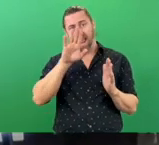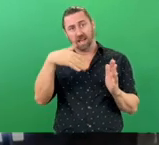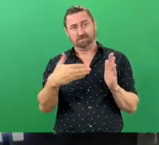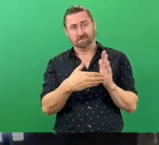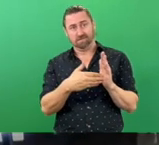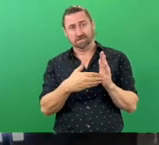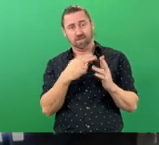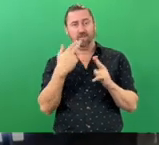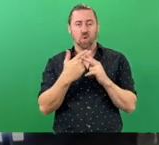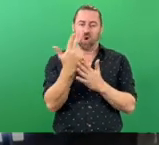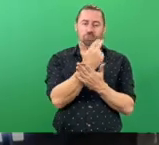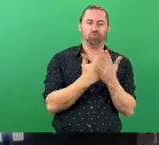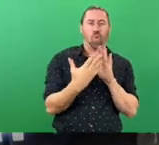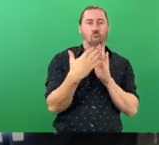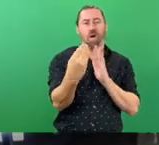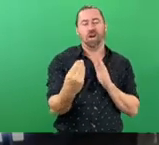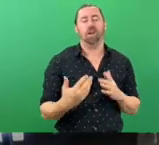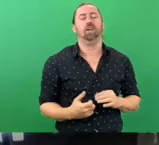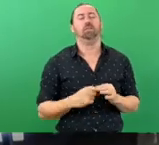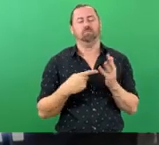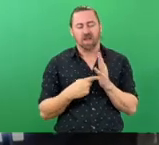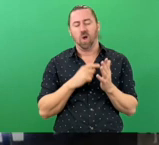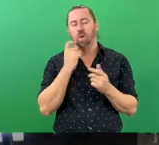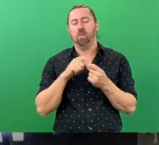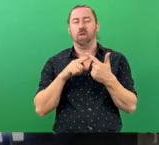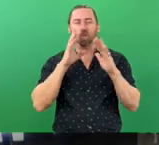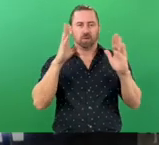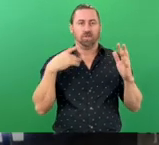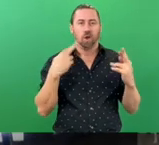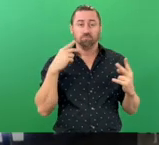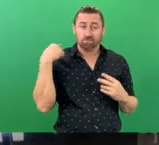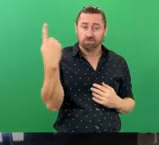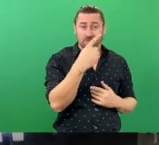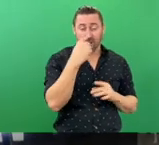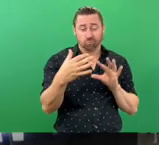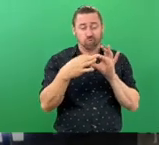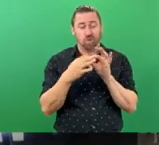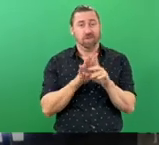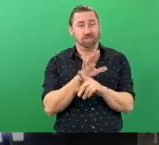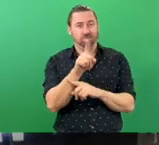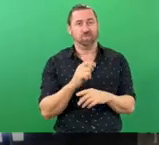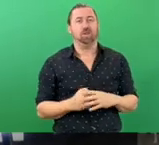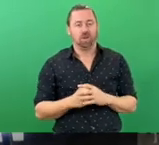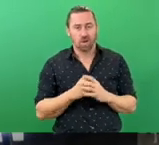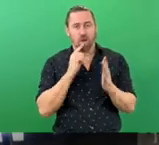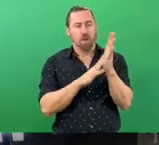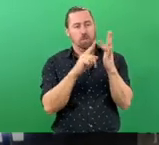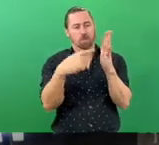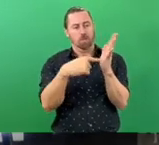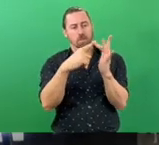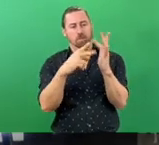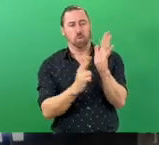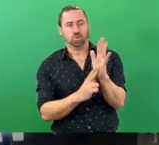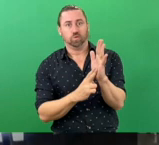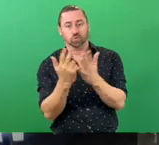is going to be the last in our draw along series, but it's going to be really, really wonderful. I hope all of y'all can join us because we're going to go on to motion